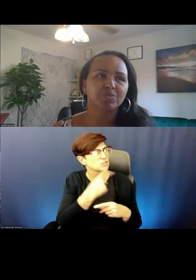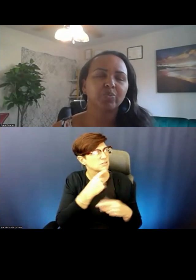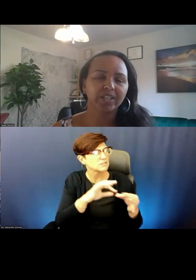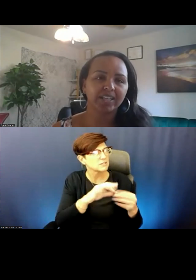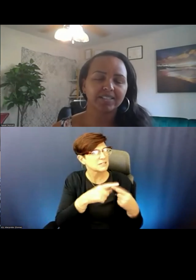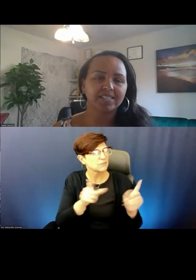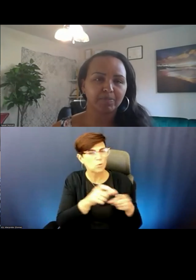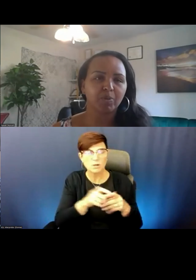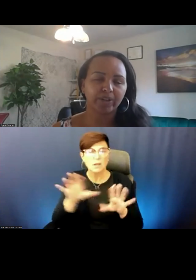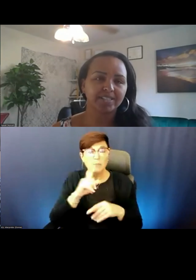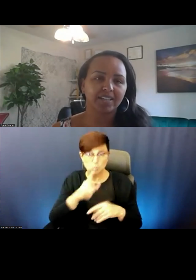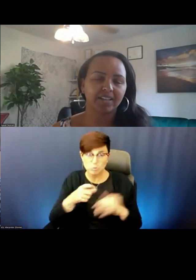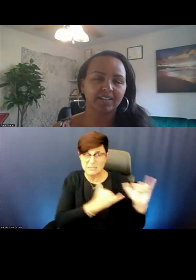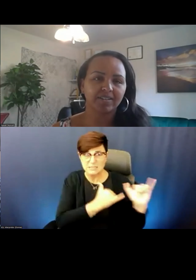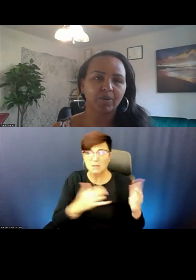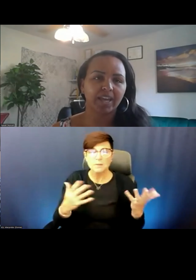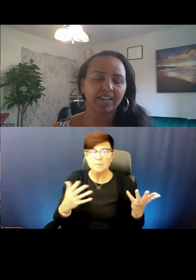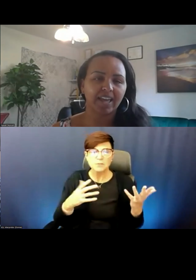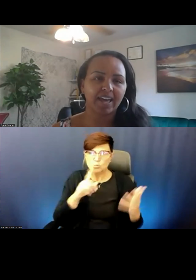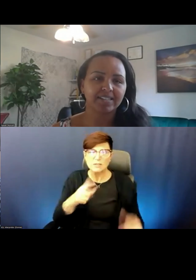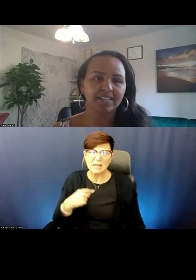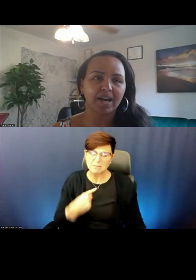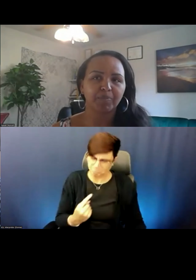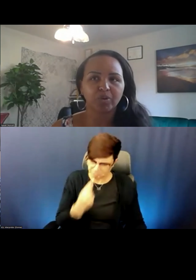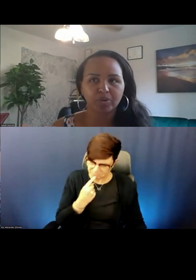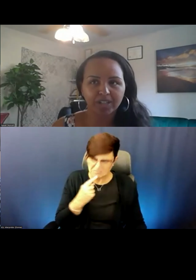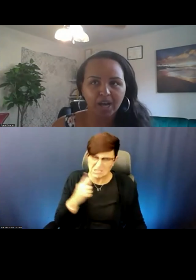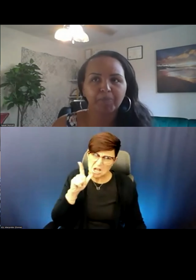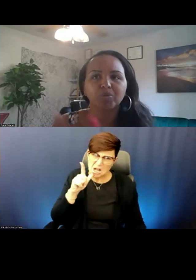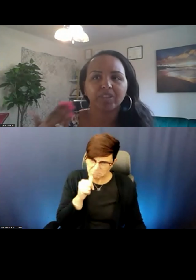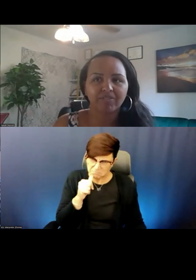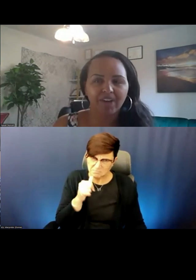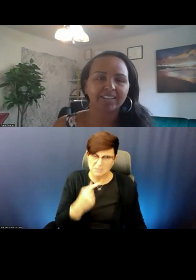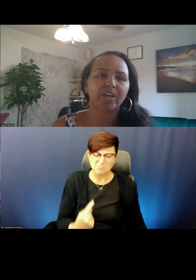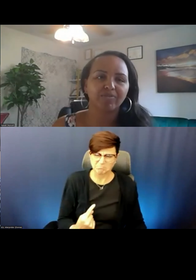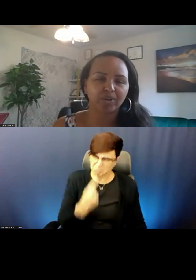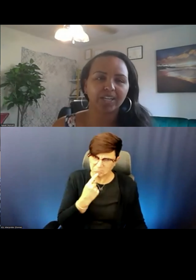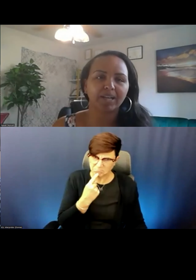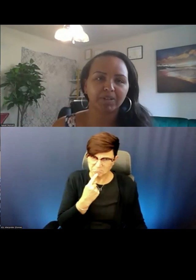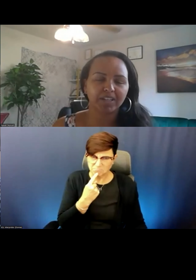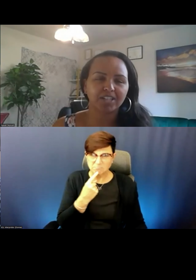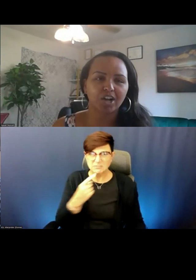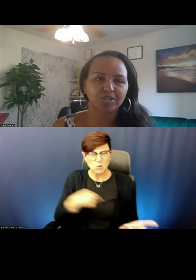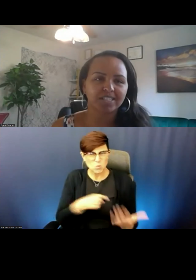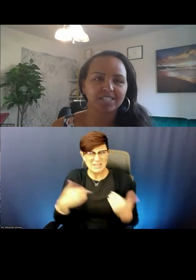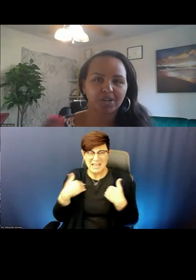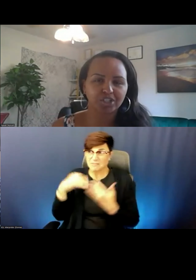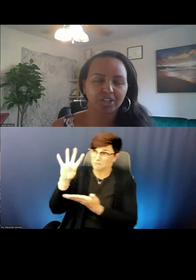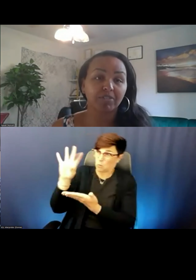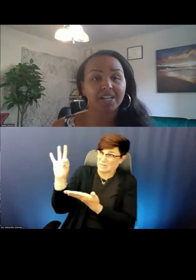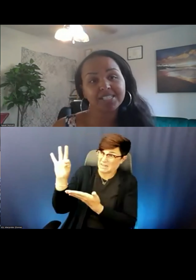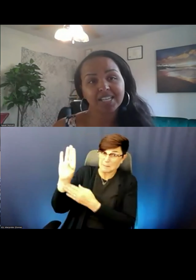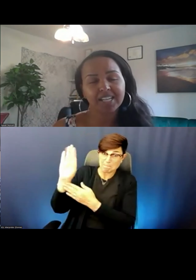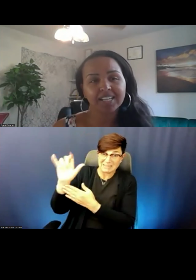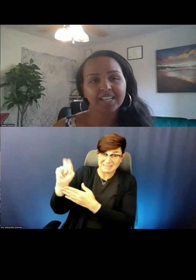it's really disappointing, right? And coupled with the fact that we have $49 billion in